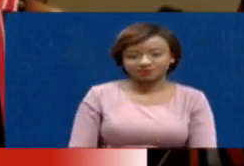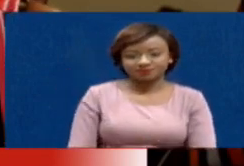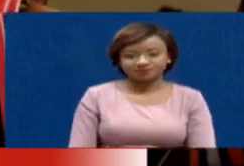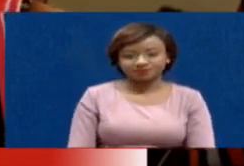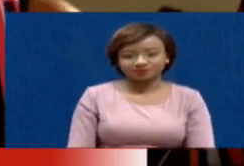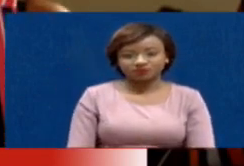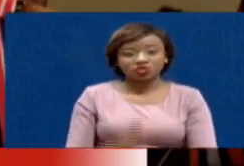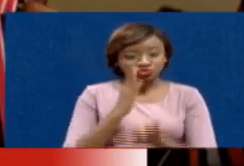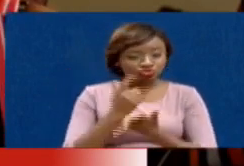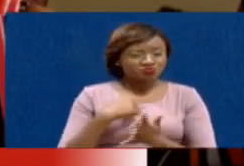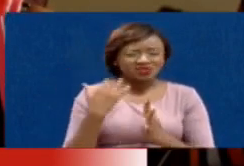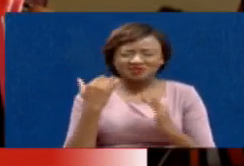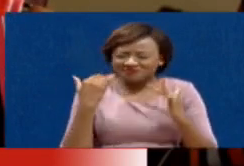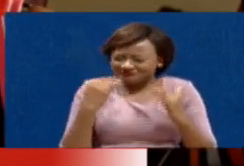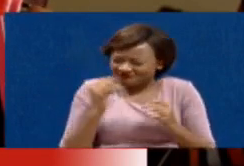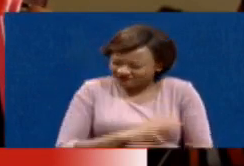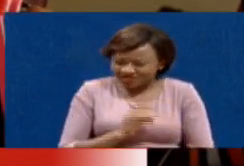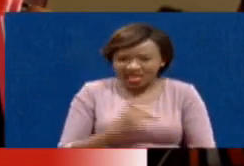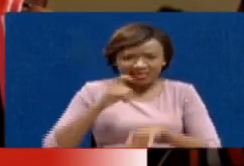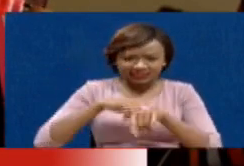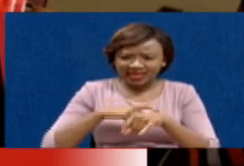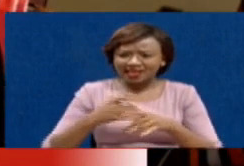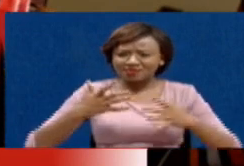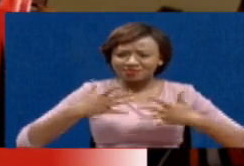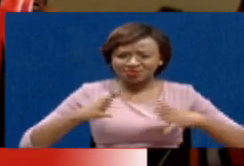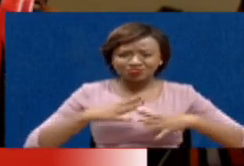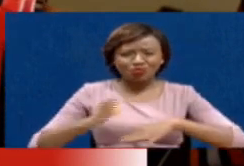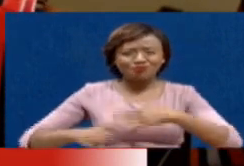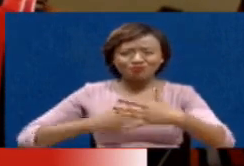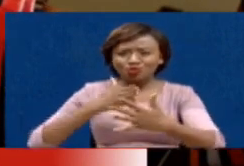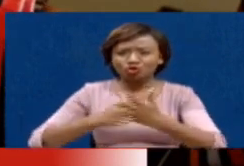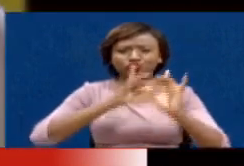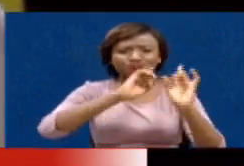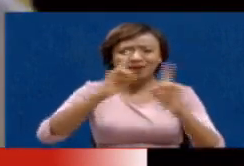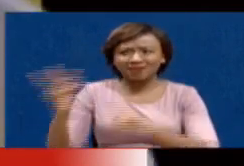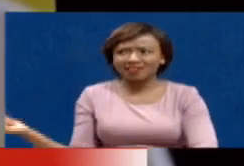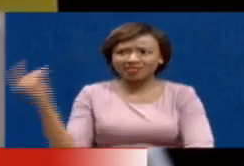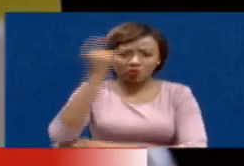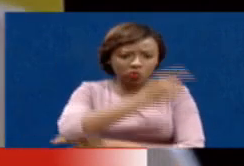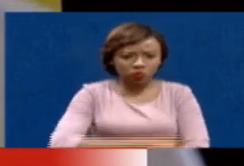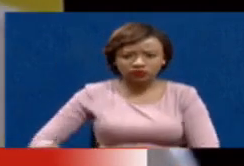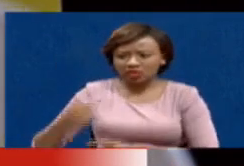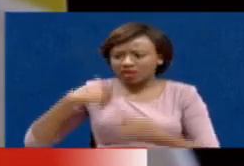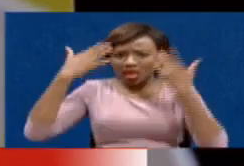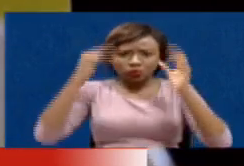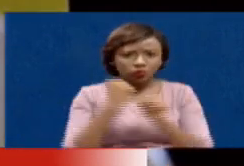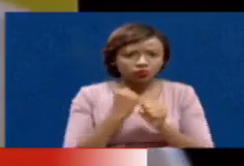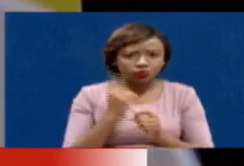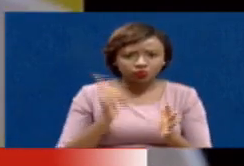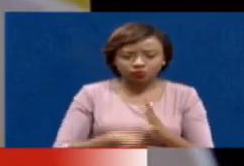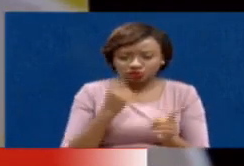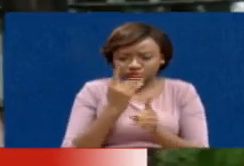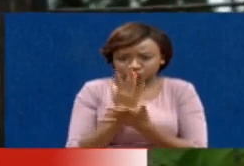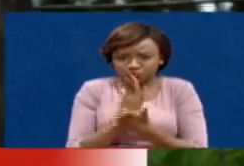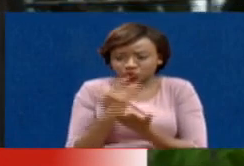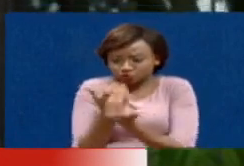not lie. I am so afraid of that time, because what do I do? Children with autism, as other neurodiverse